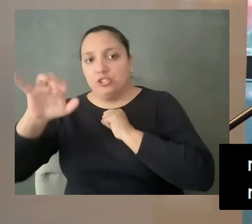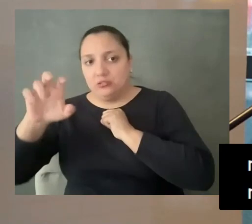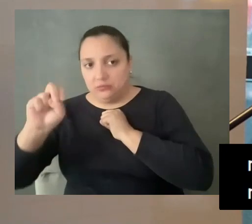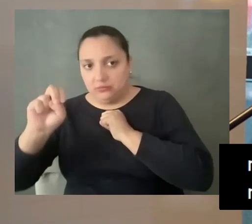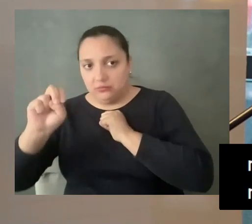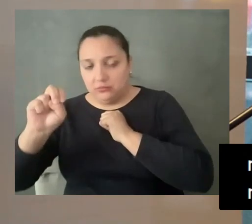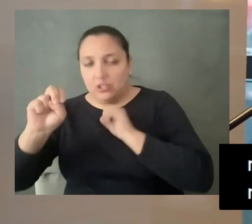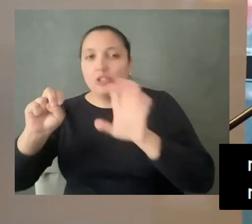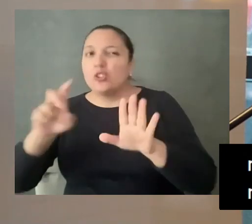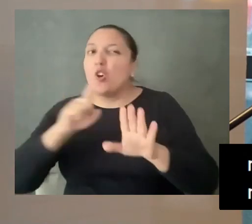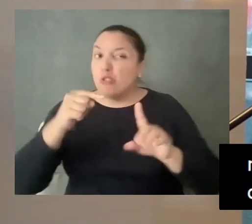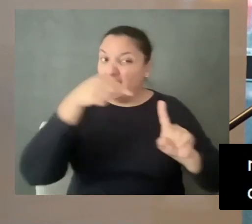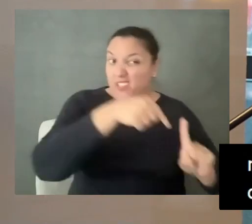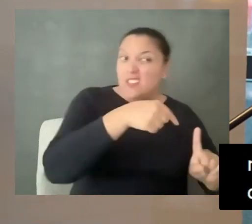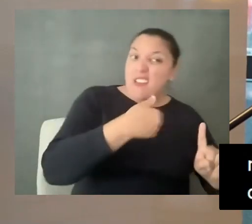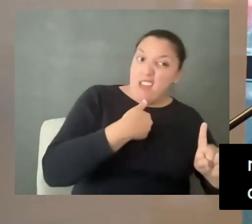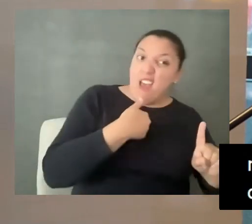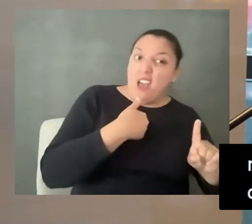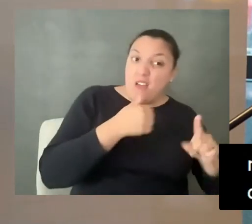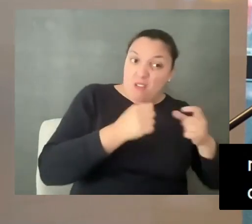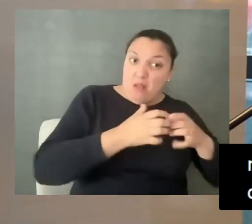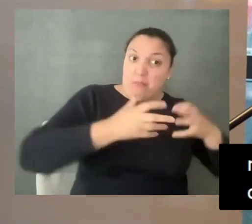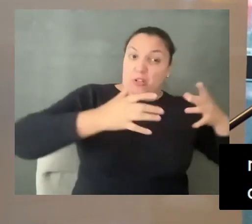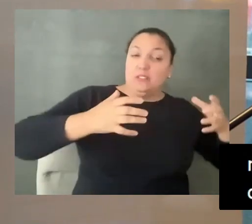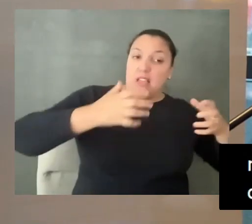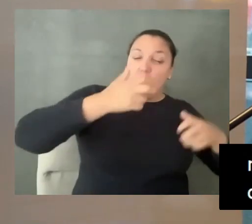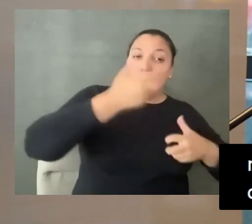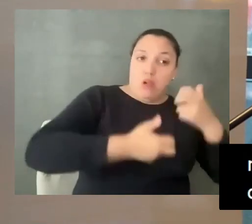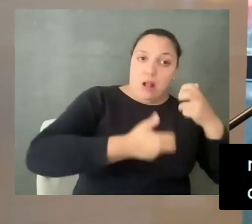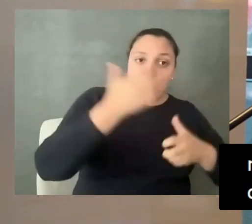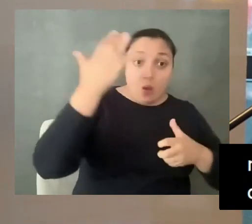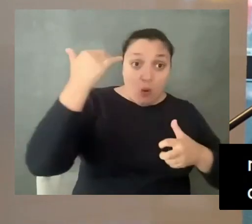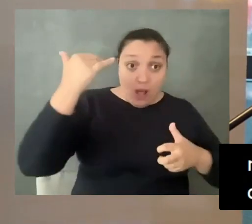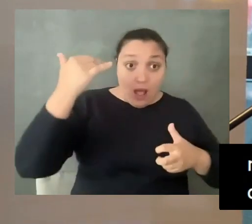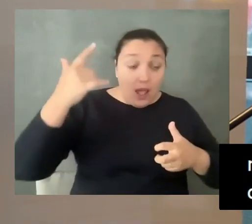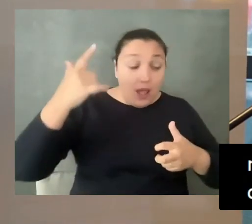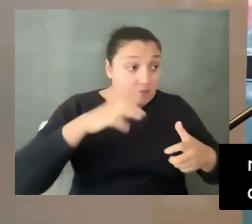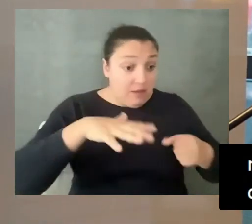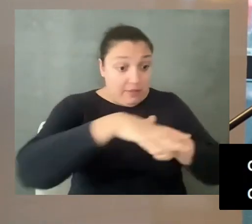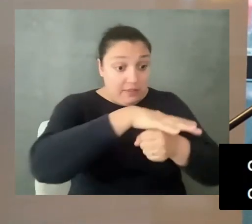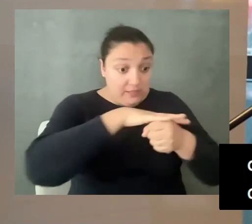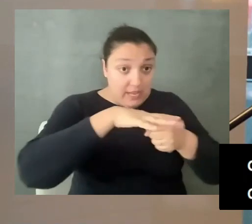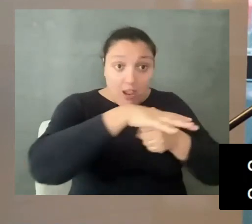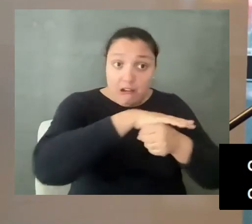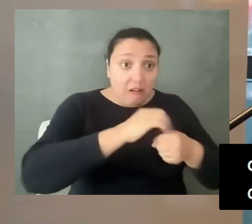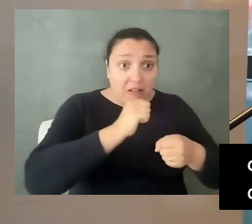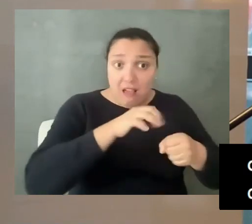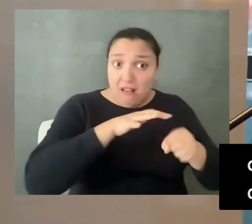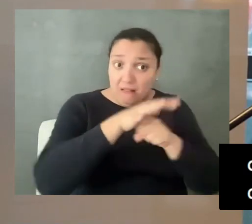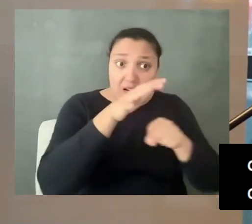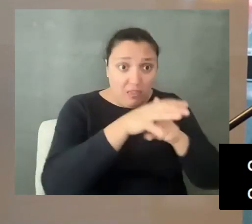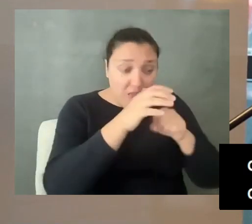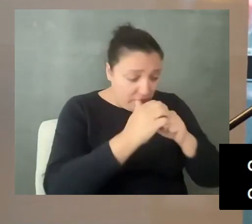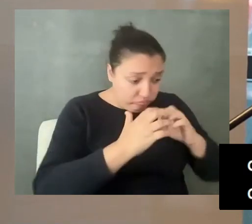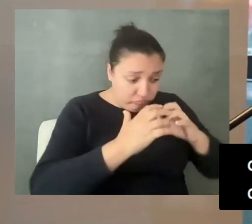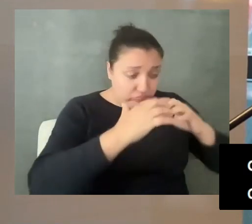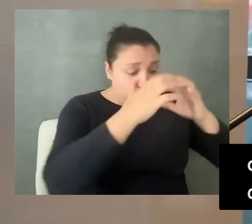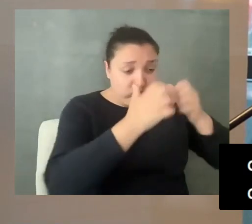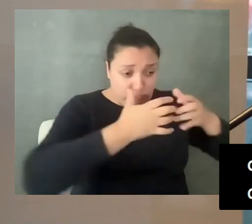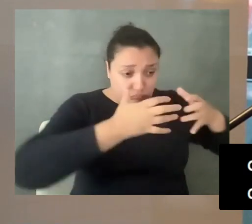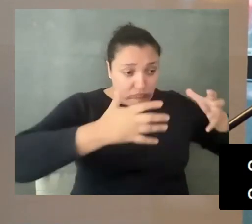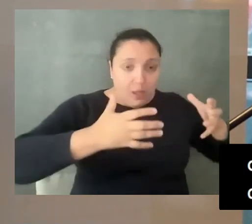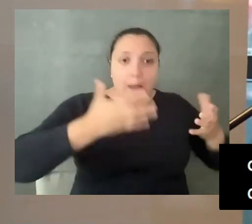problem, right? There's some places that in urban areas that are not properly built out, but urban areas are more built out than rural areas, right? And